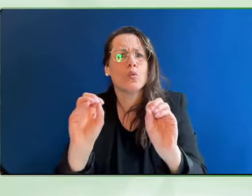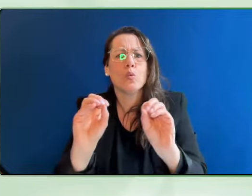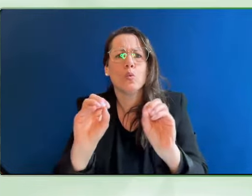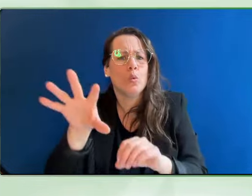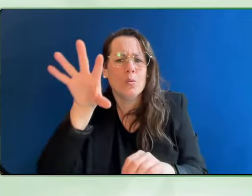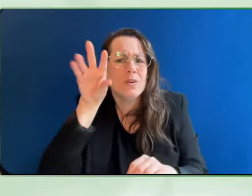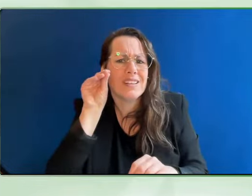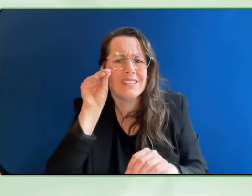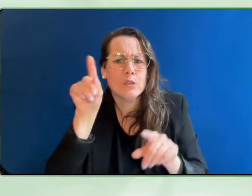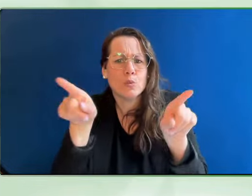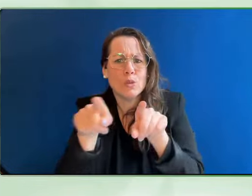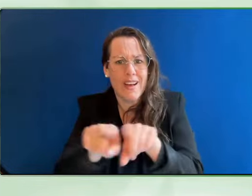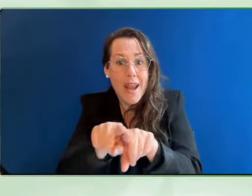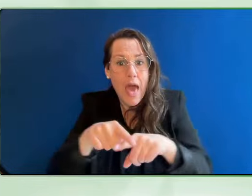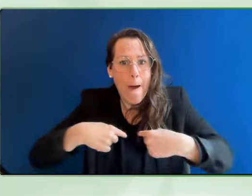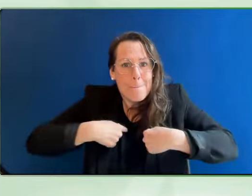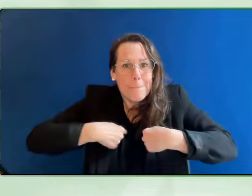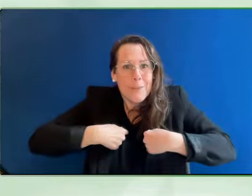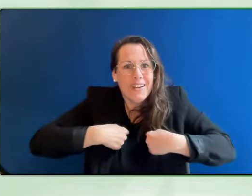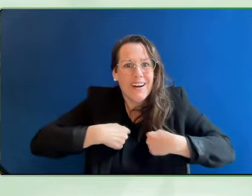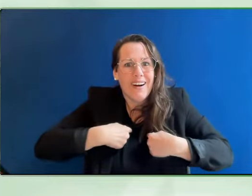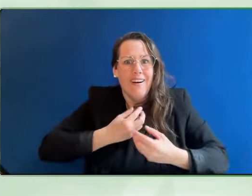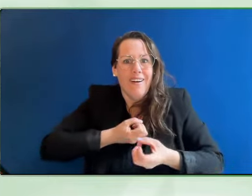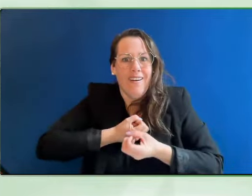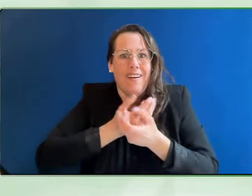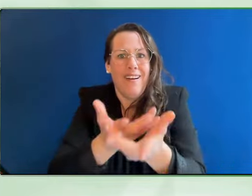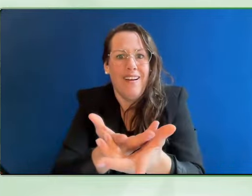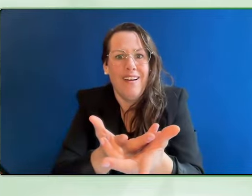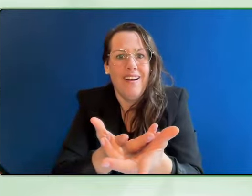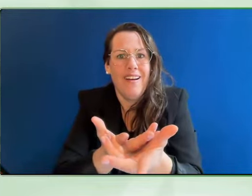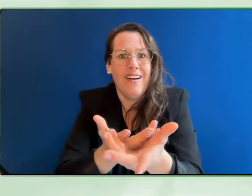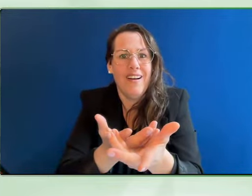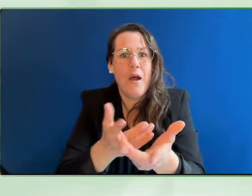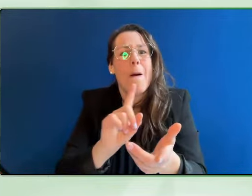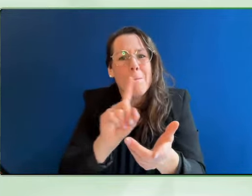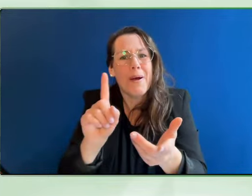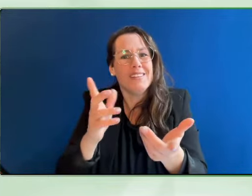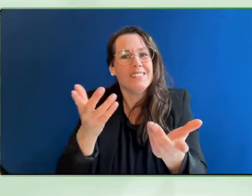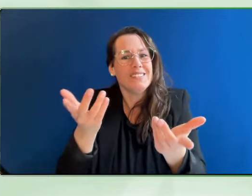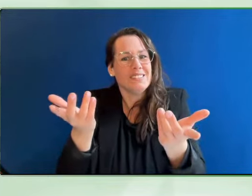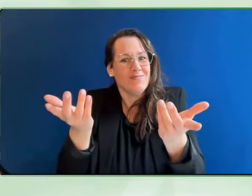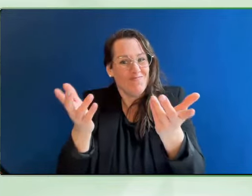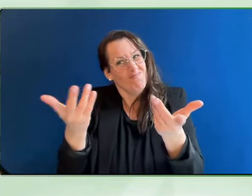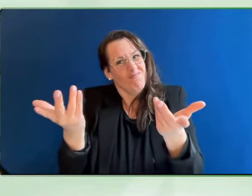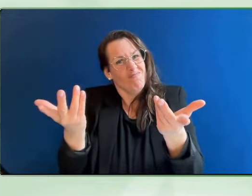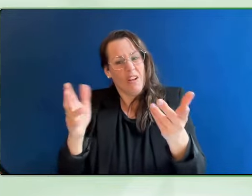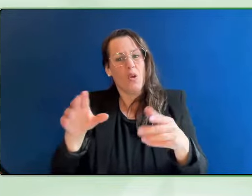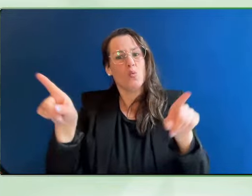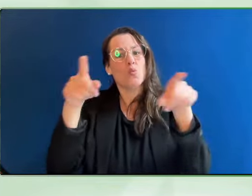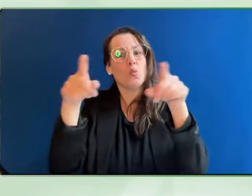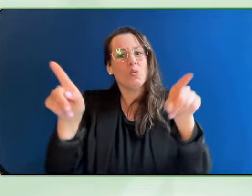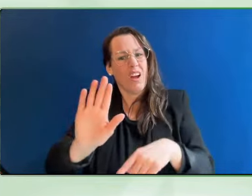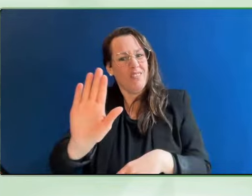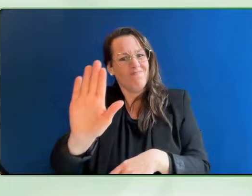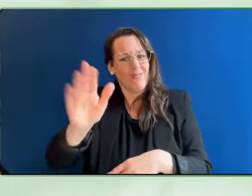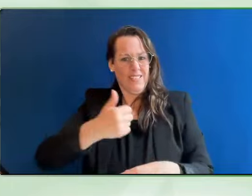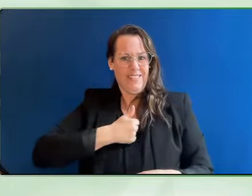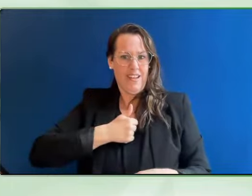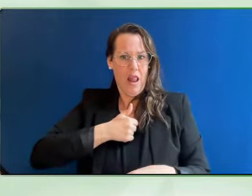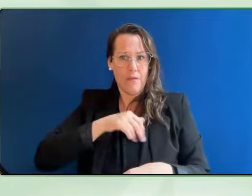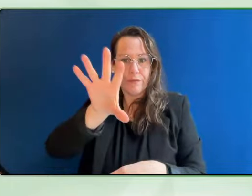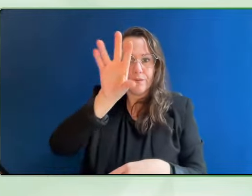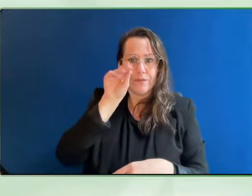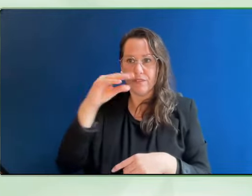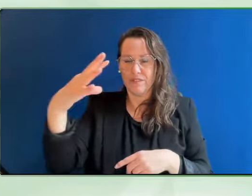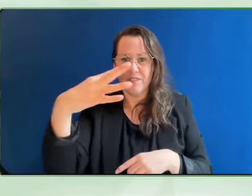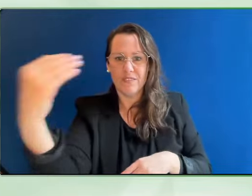And I have been performing, I don't know, 25 years now, and it just doesn't